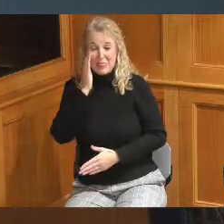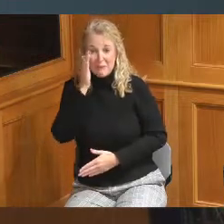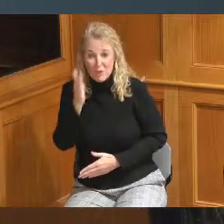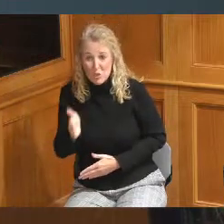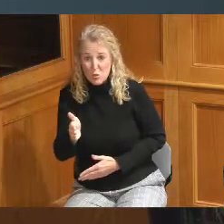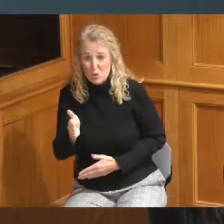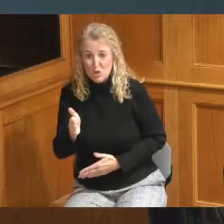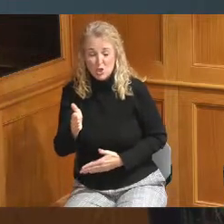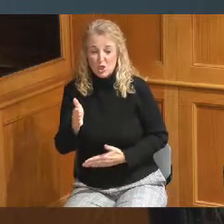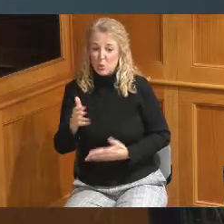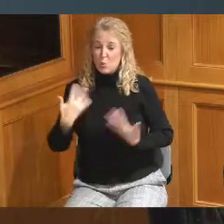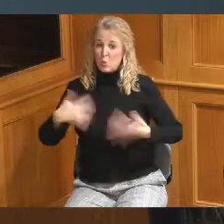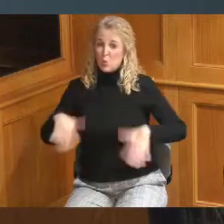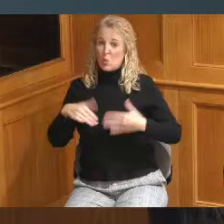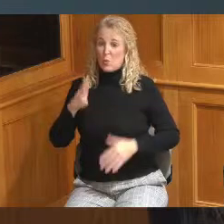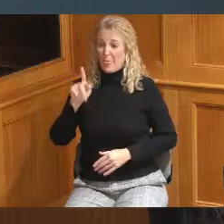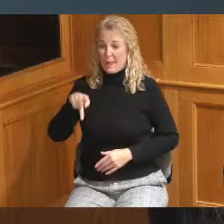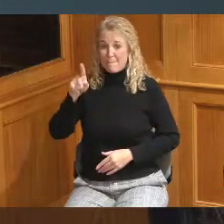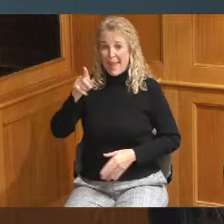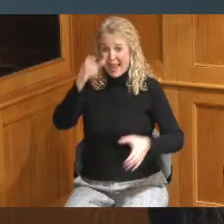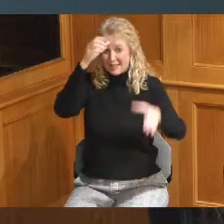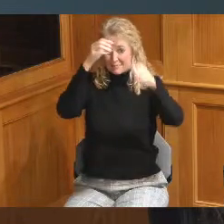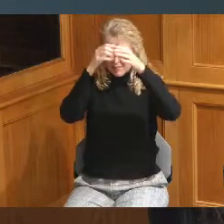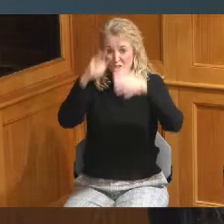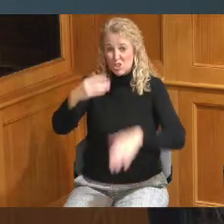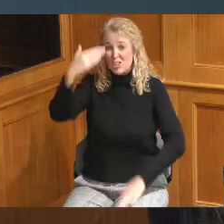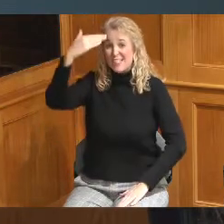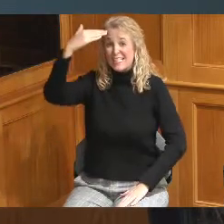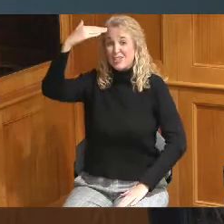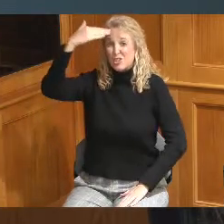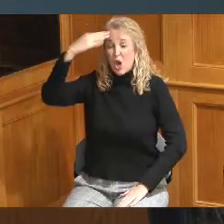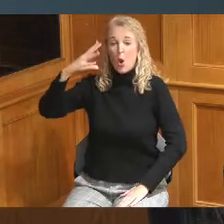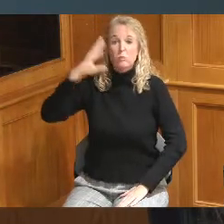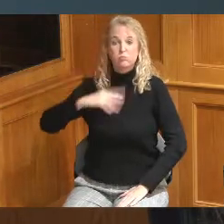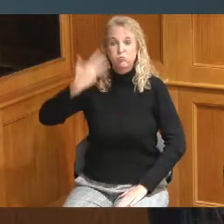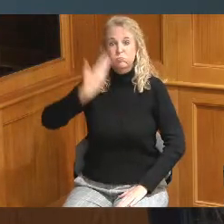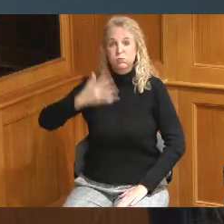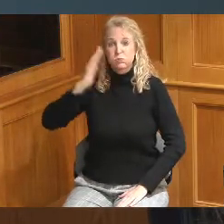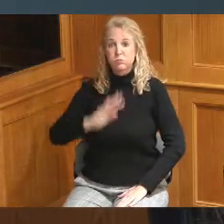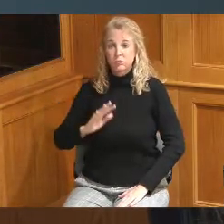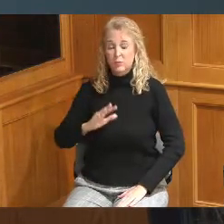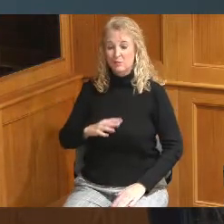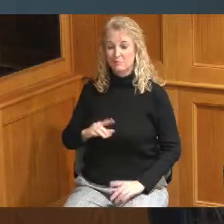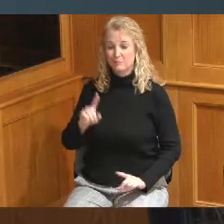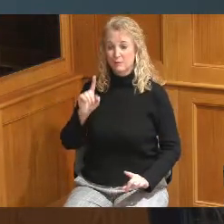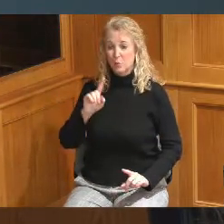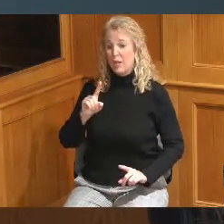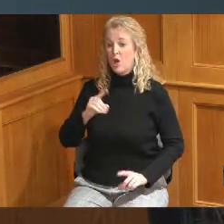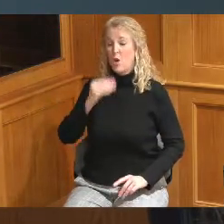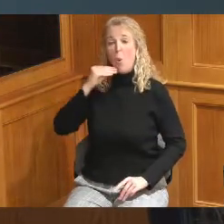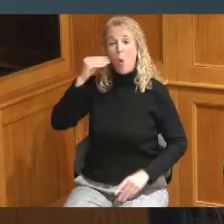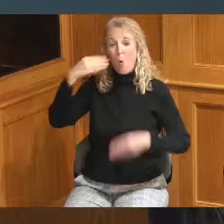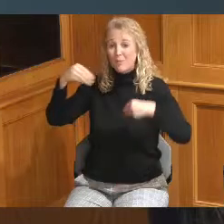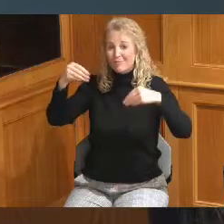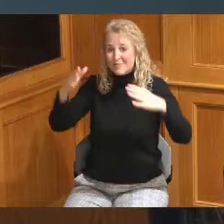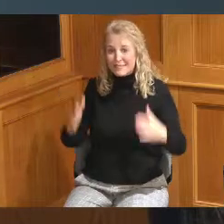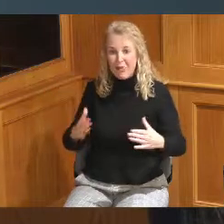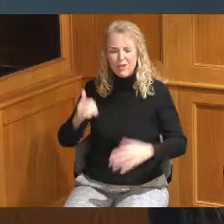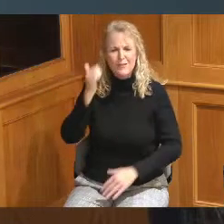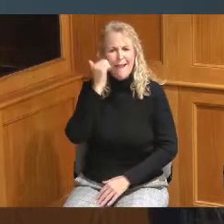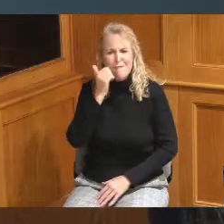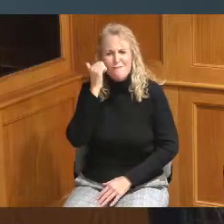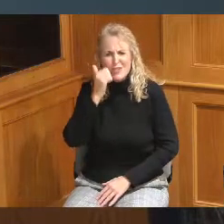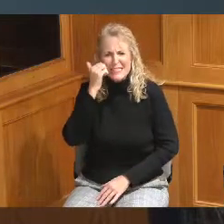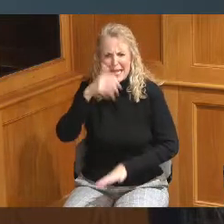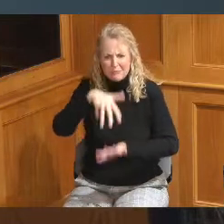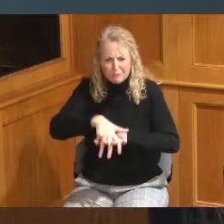banking experts. She knows this thing like the back of her hands. We heard from real estate folks that's in this every single day.